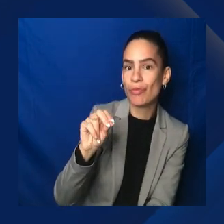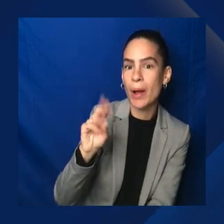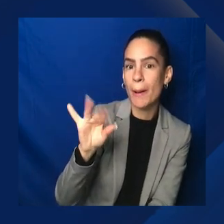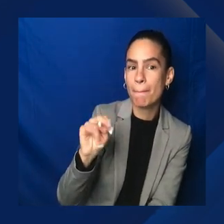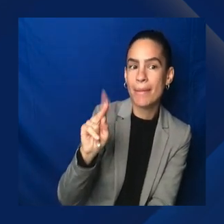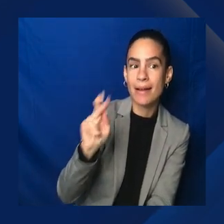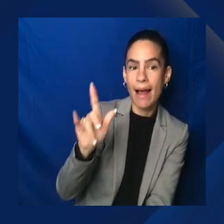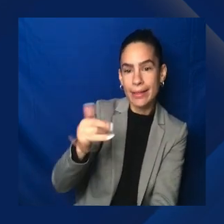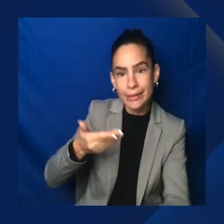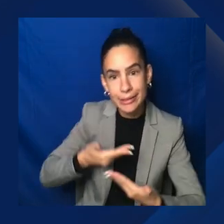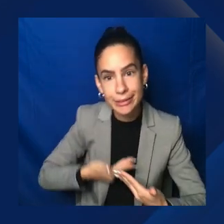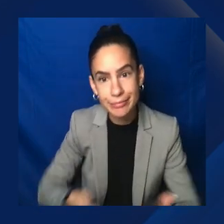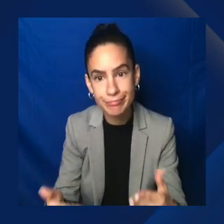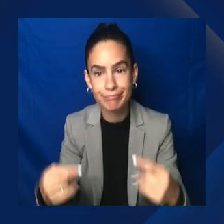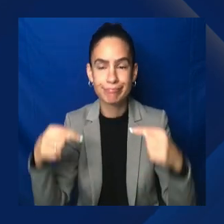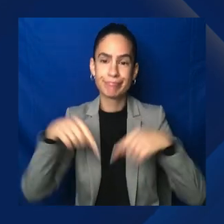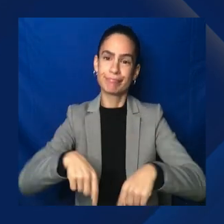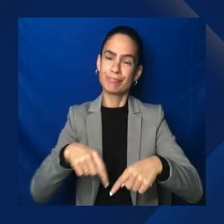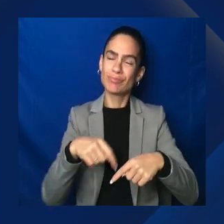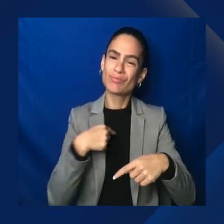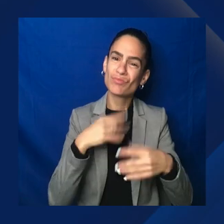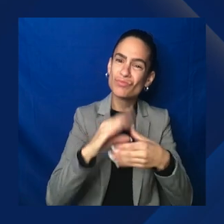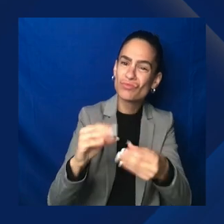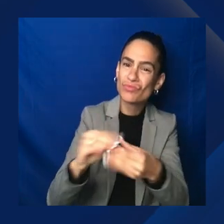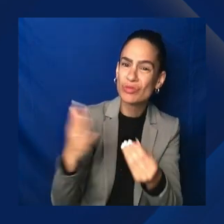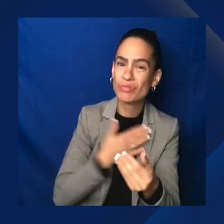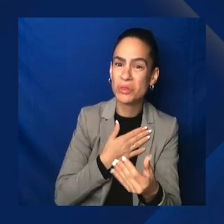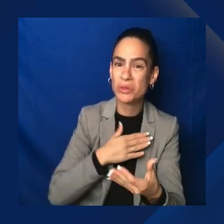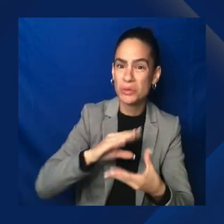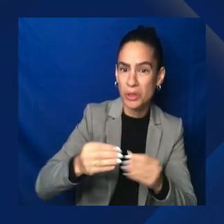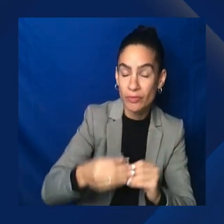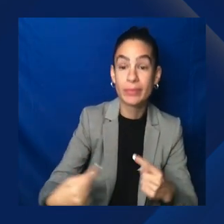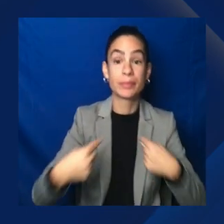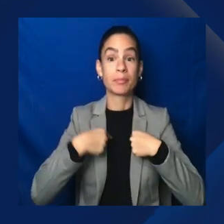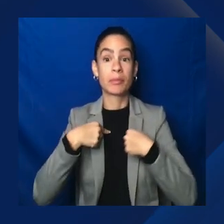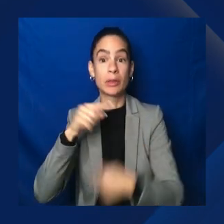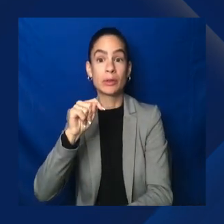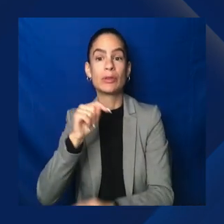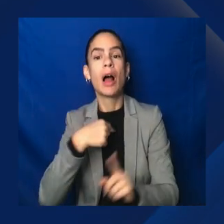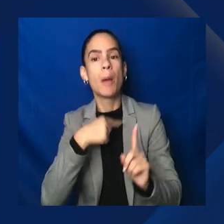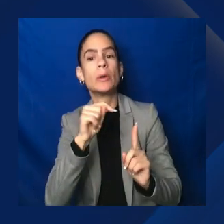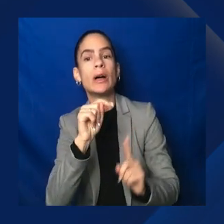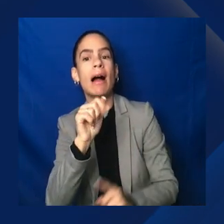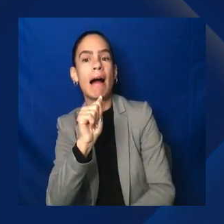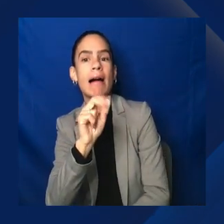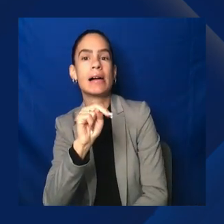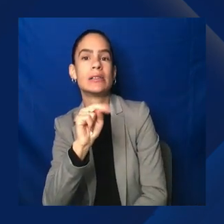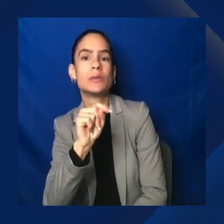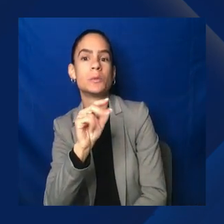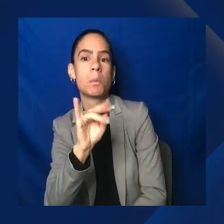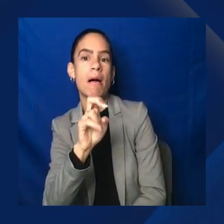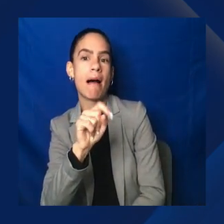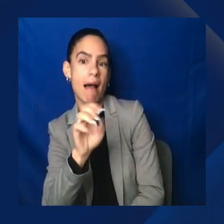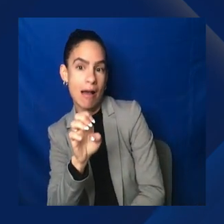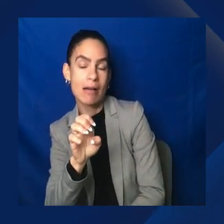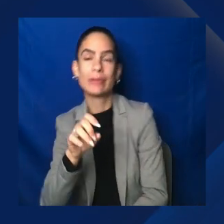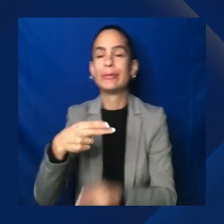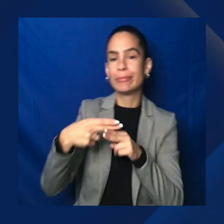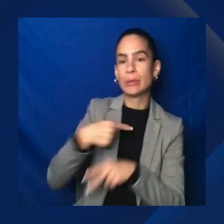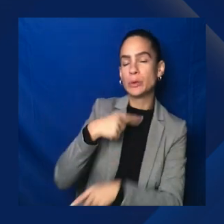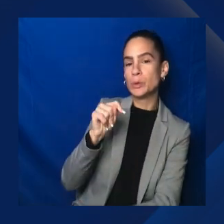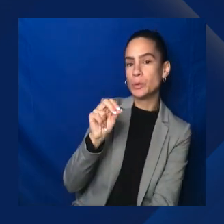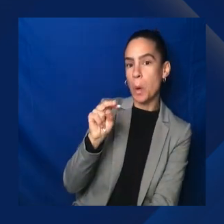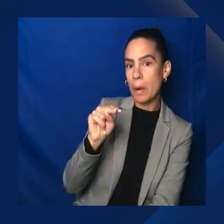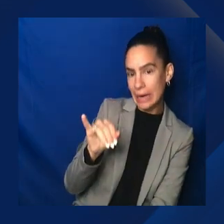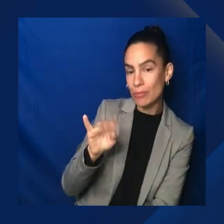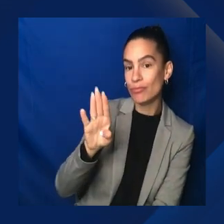story. My name is Toni Brown, actually Antoinette, but go by Toni Brown. And I'm sharing a story about the day that was